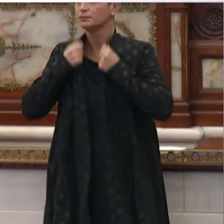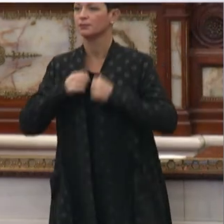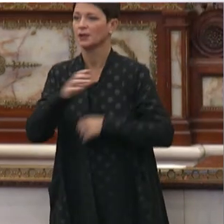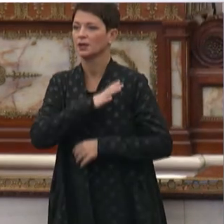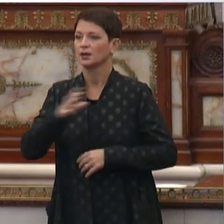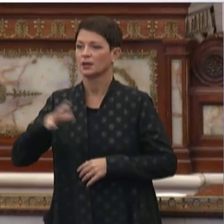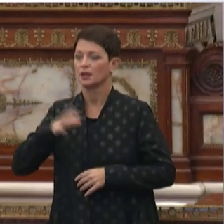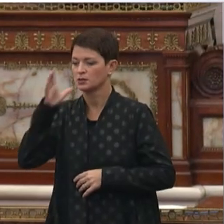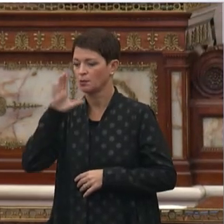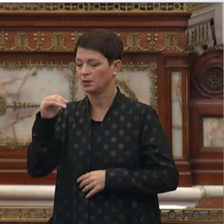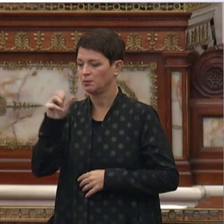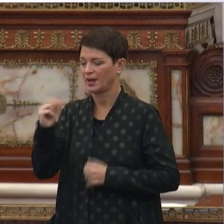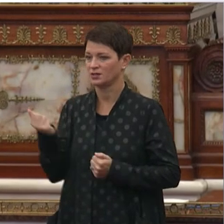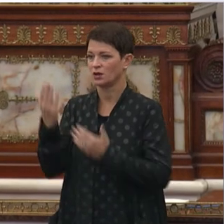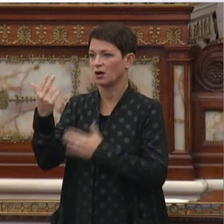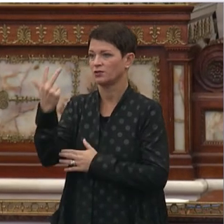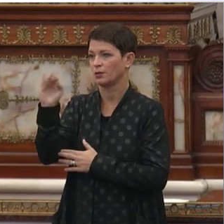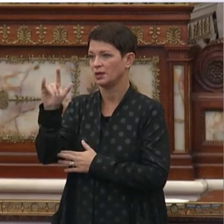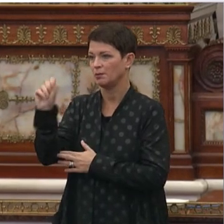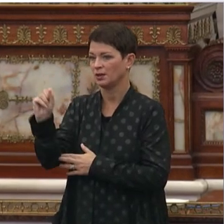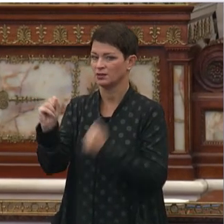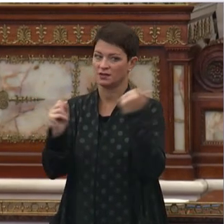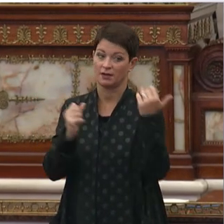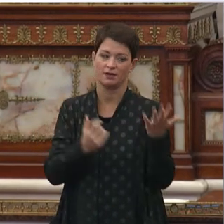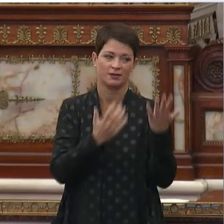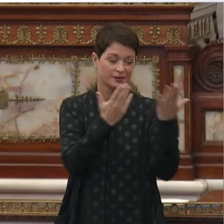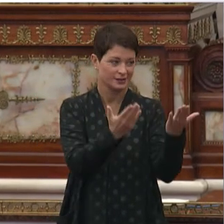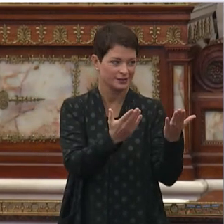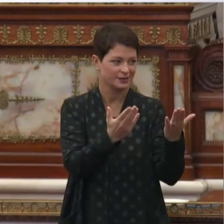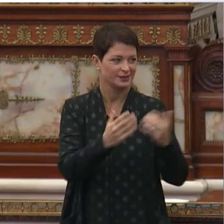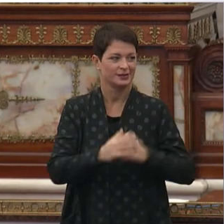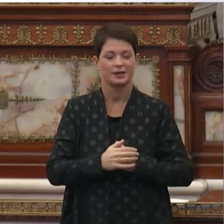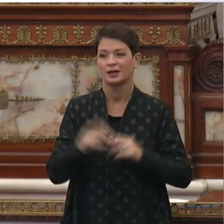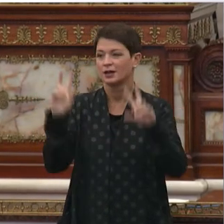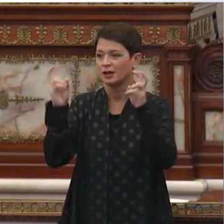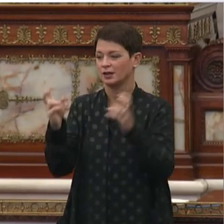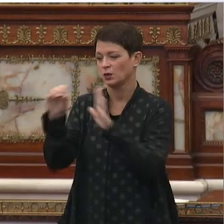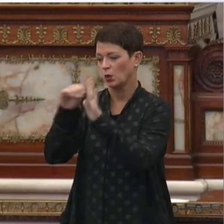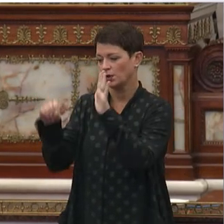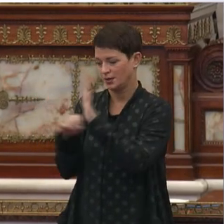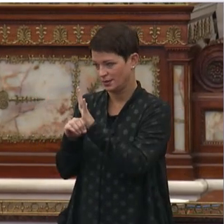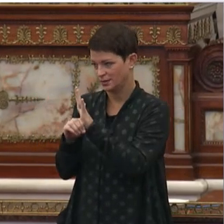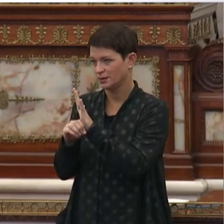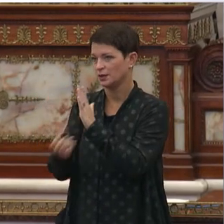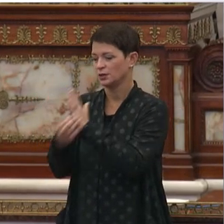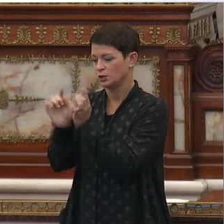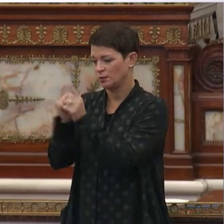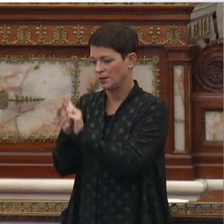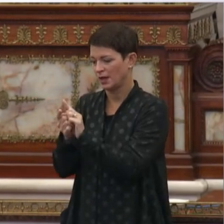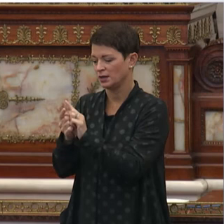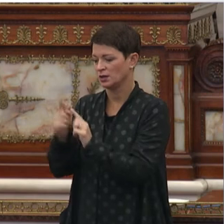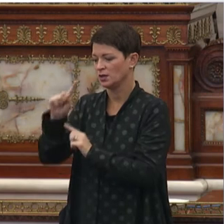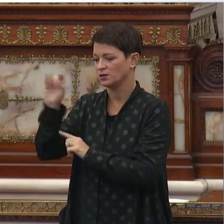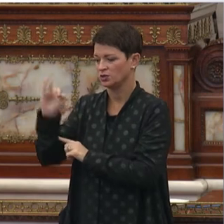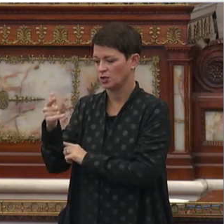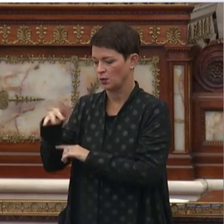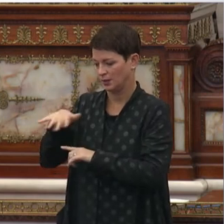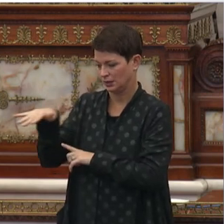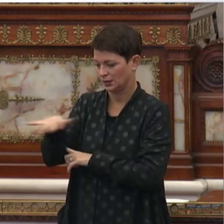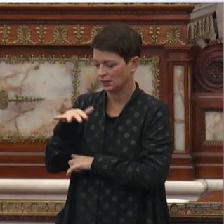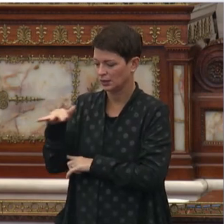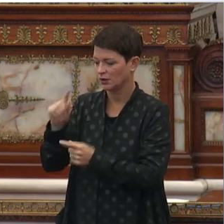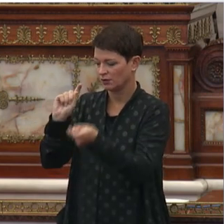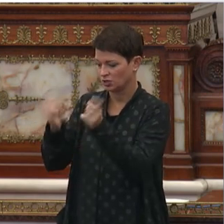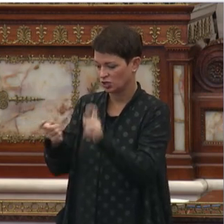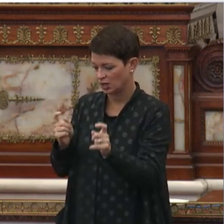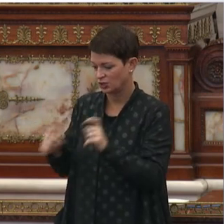Councilwoman Bass offers three bills and five resolutions. Entitled an ordinance to amend the Philadelphia zoning maps by changing the zoning designation